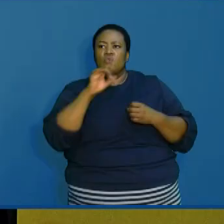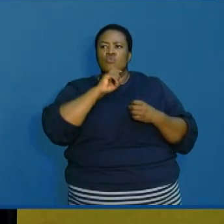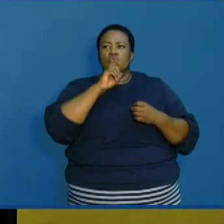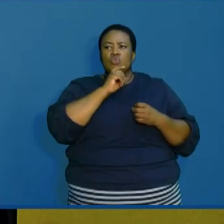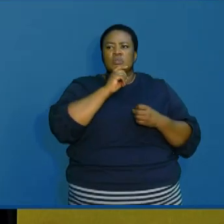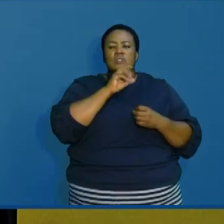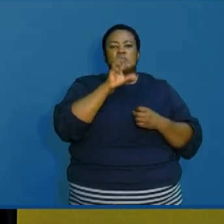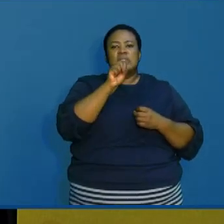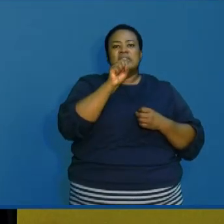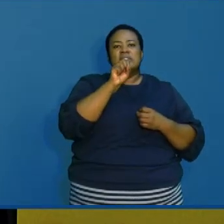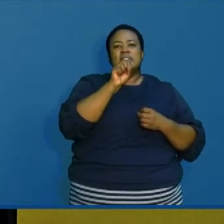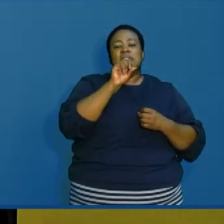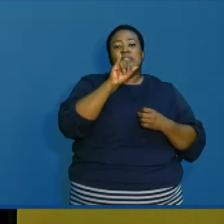metaphor.